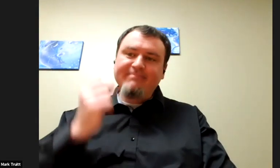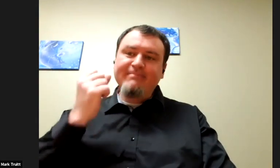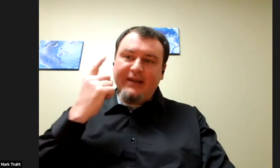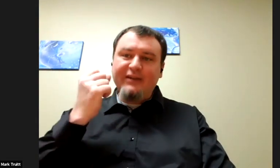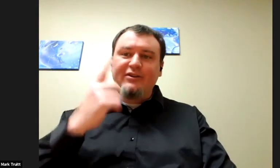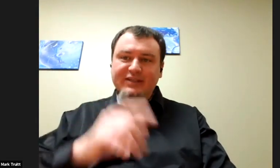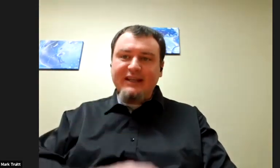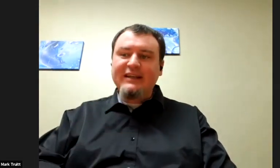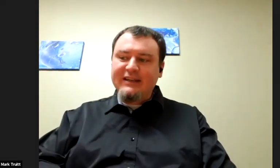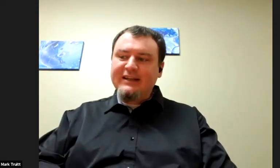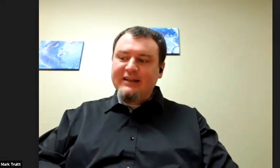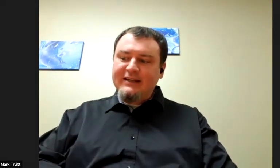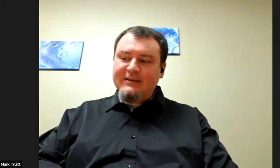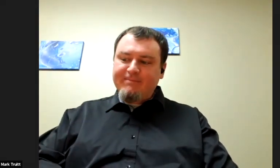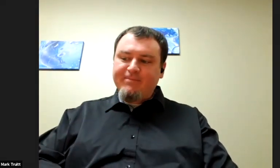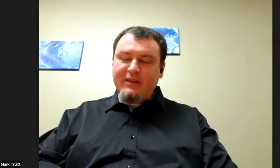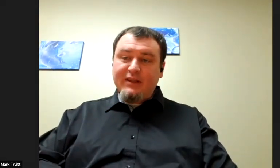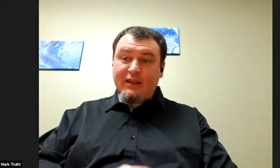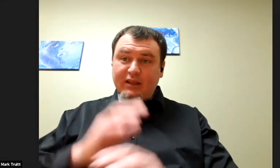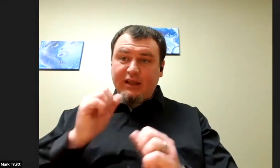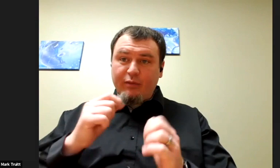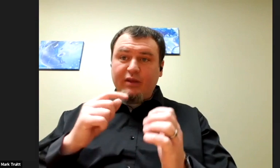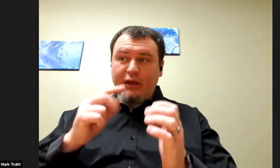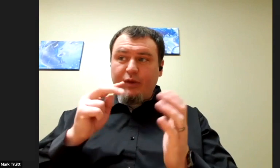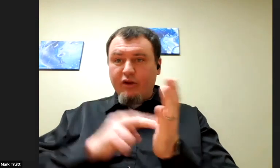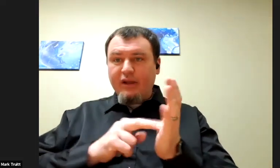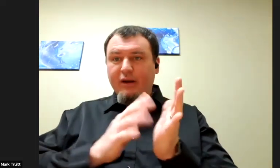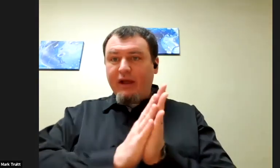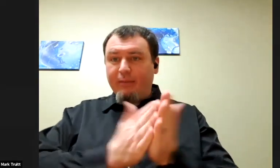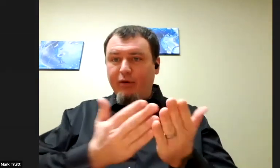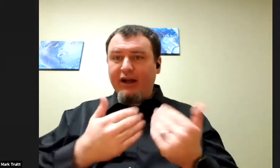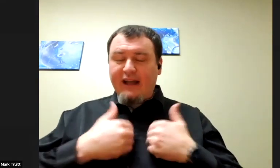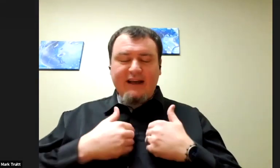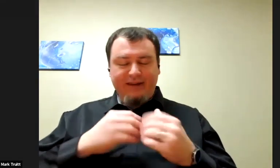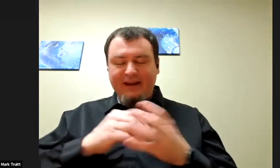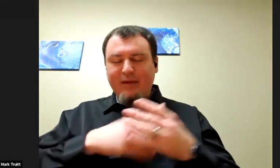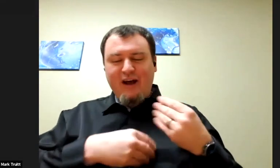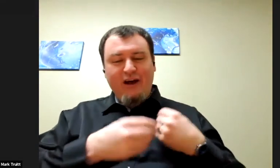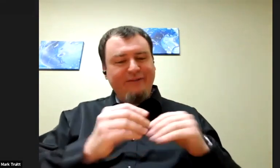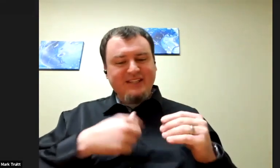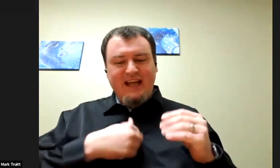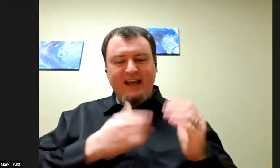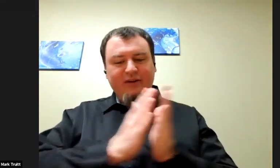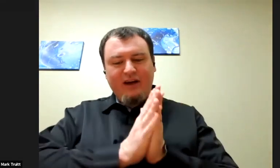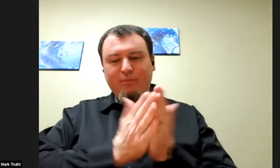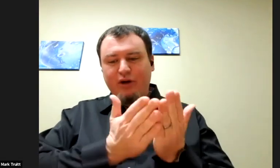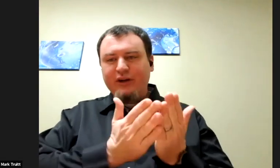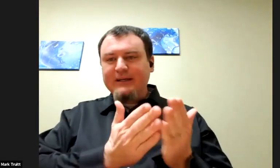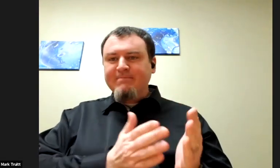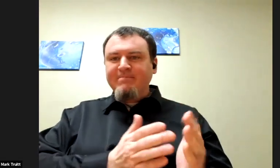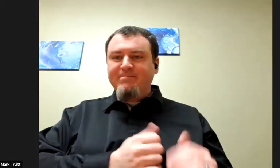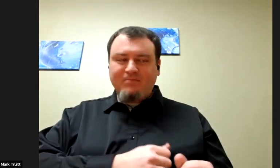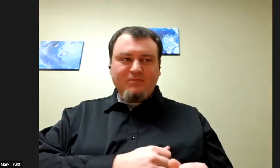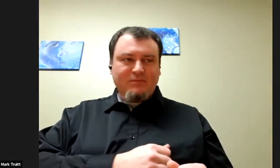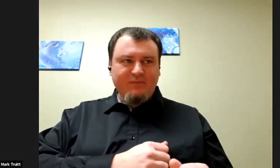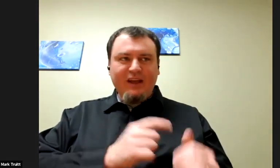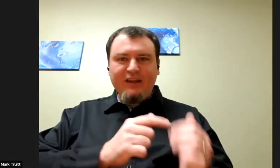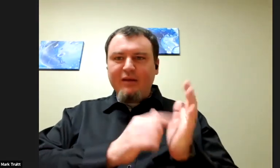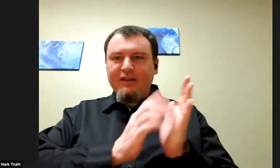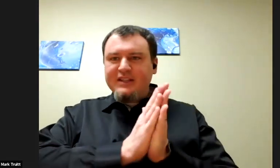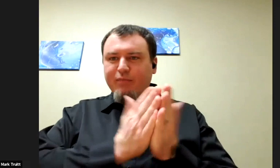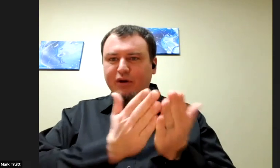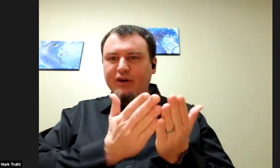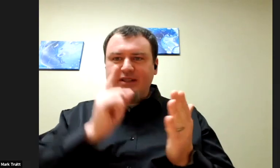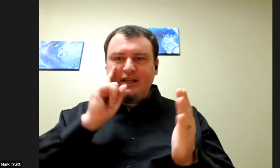I said, "I understand. Can we look at a book I have?" And in my office, I have a book,